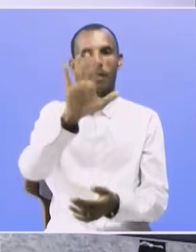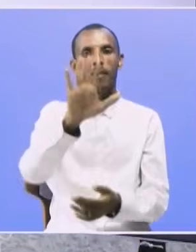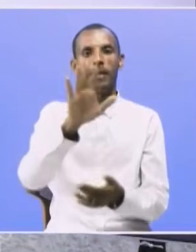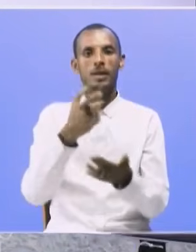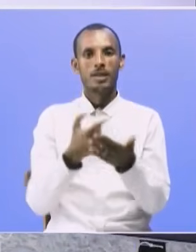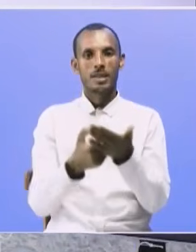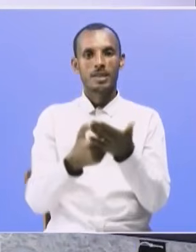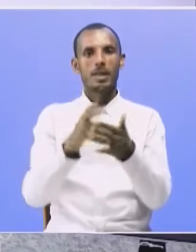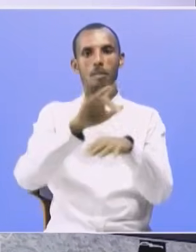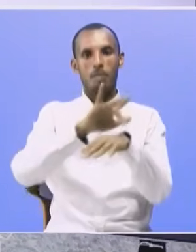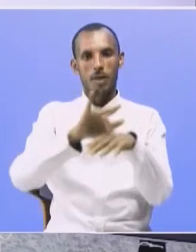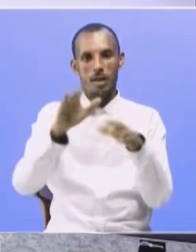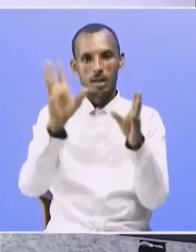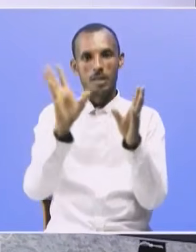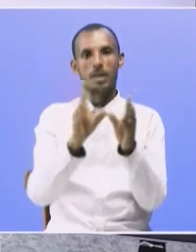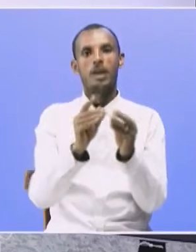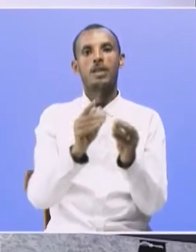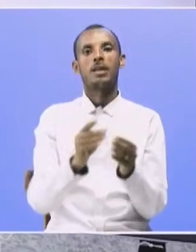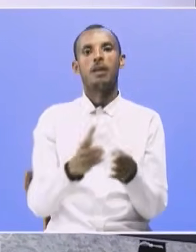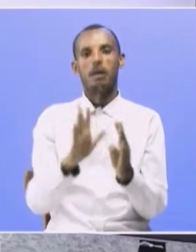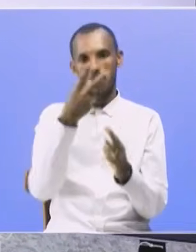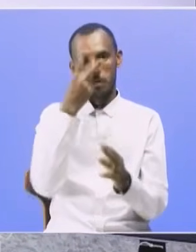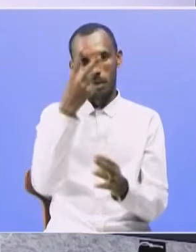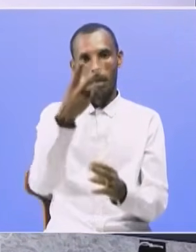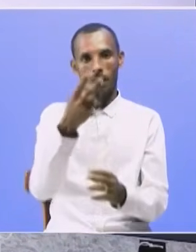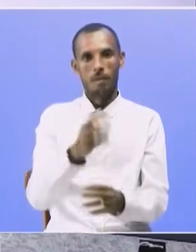set? Let's see it.